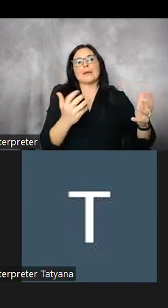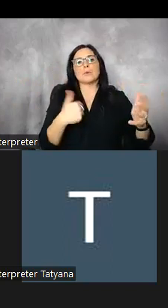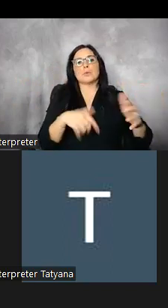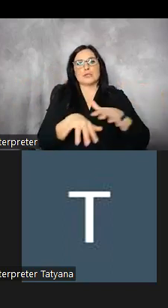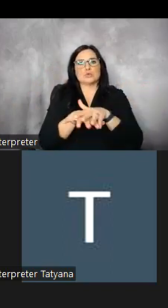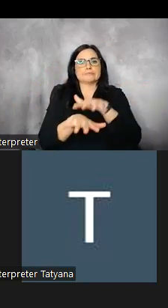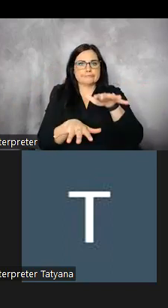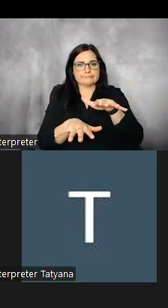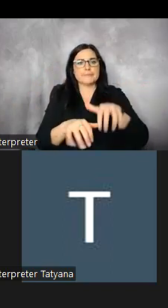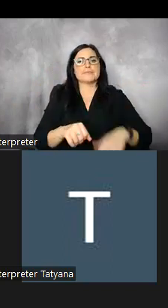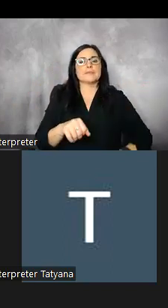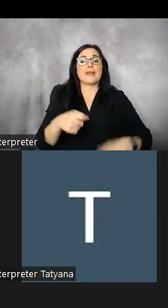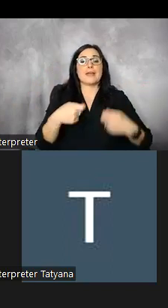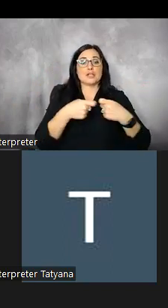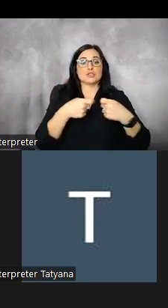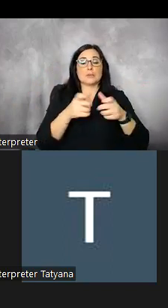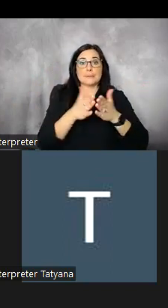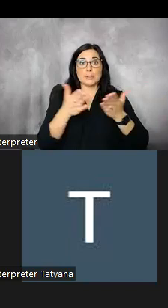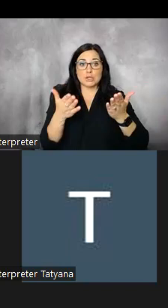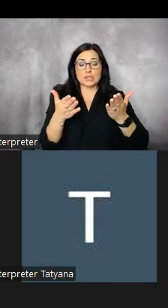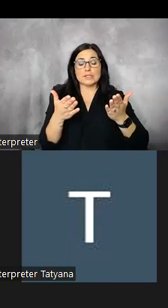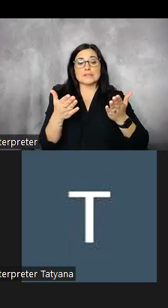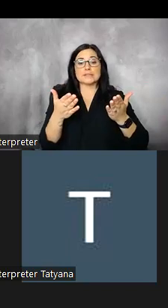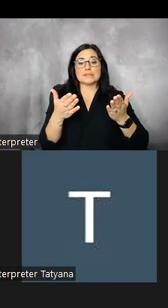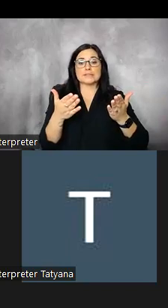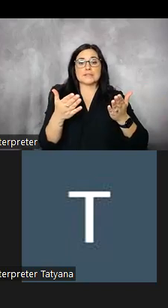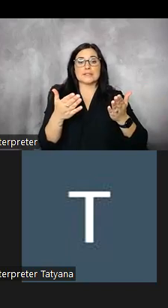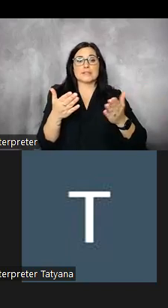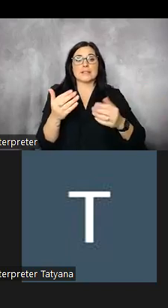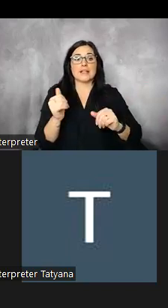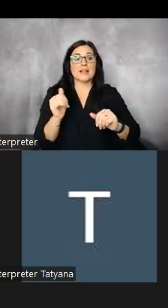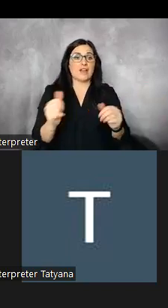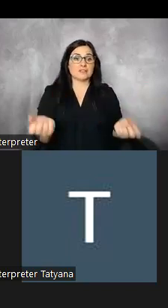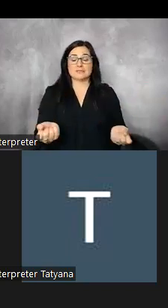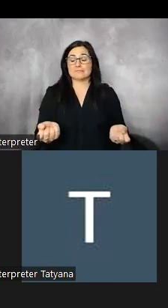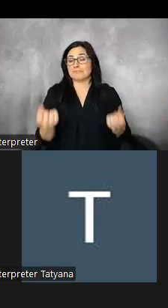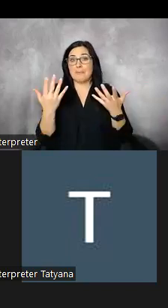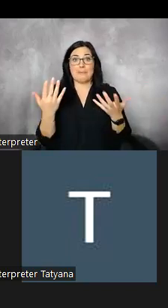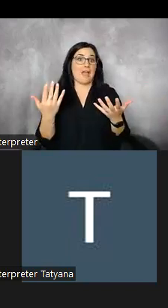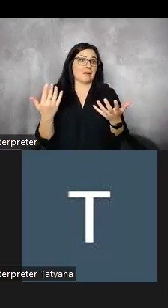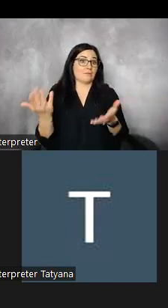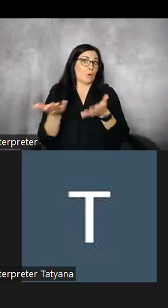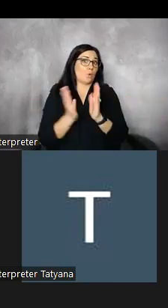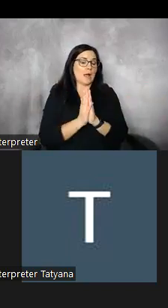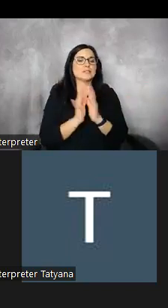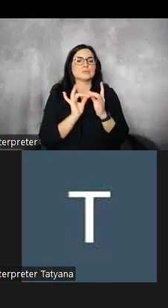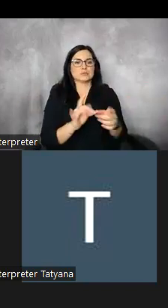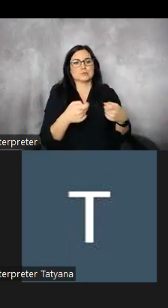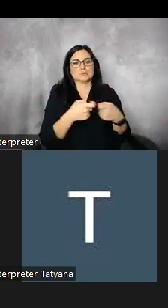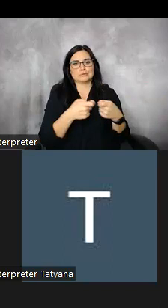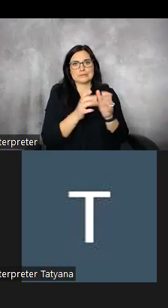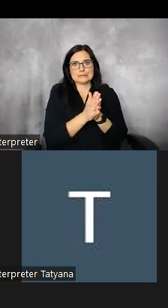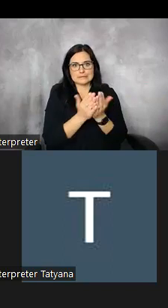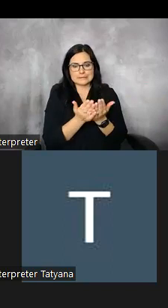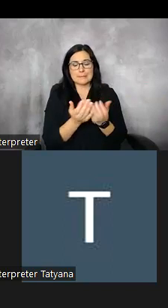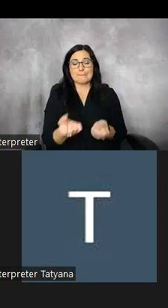electronic textbooks, this is a bulk, a good deal of what we do is electronic textbooks. A lot of